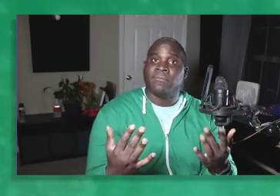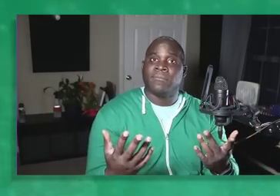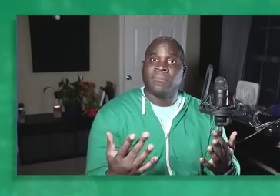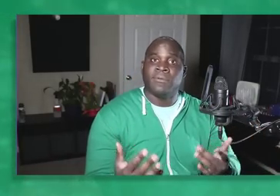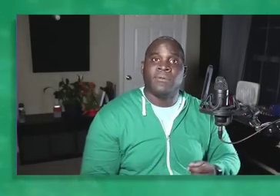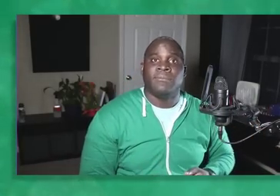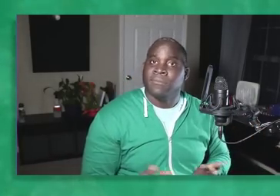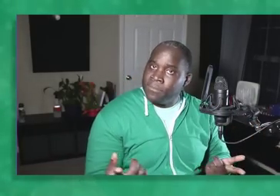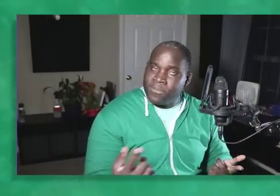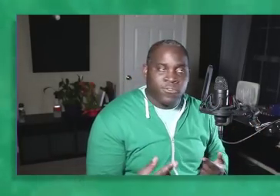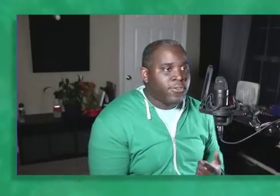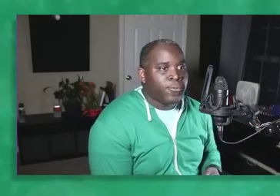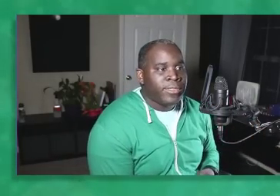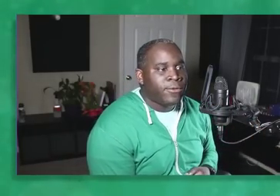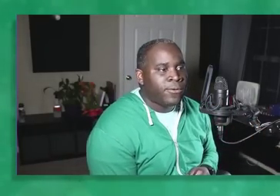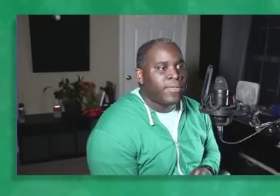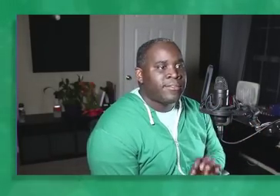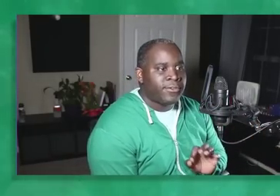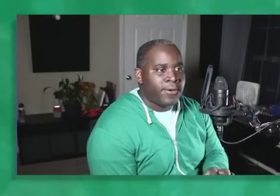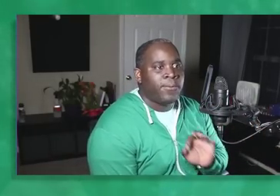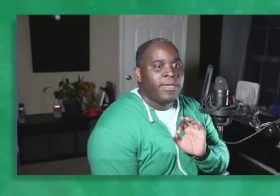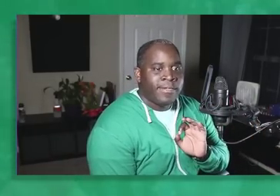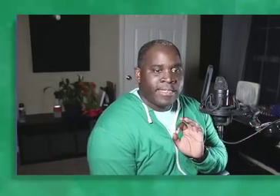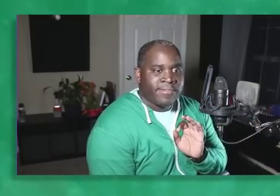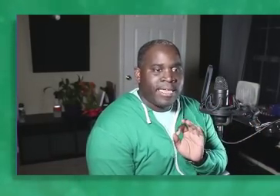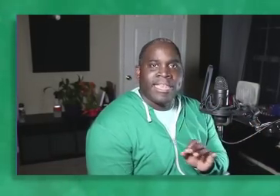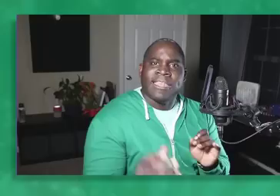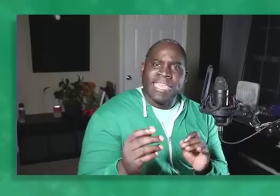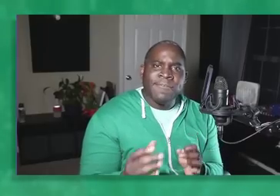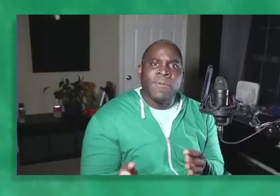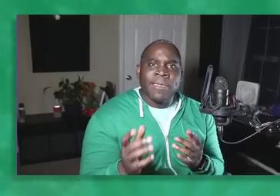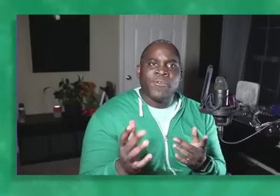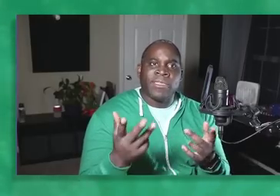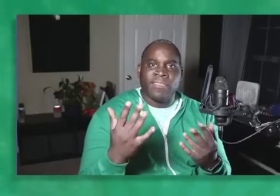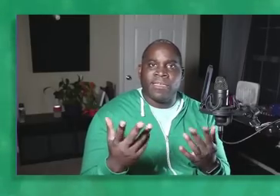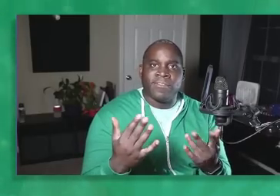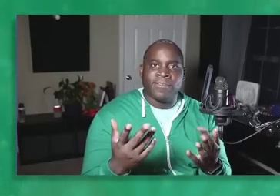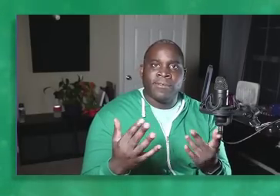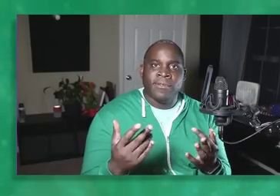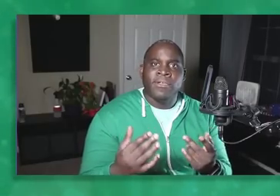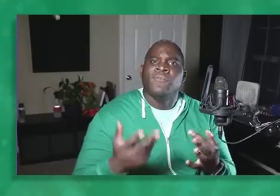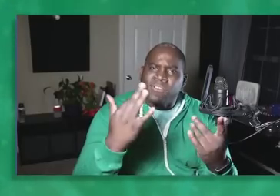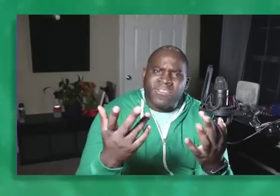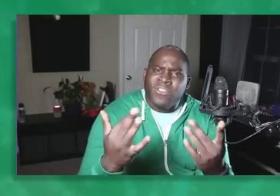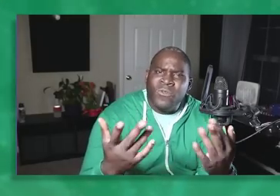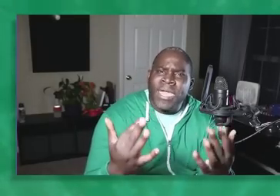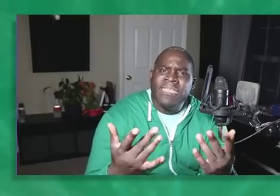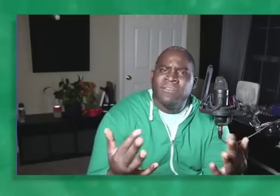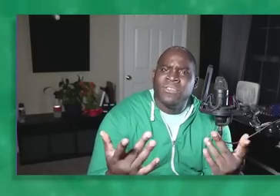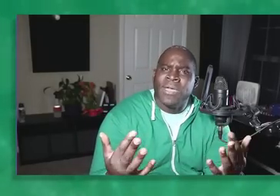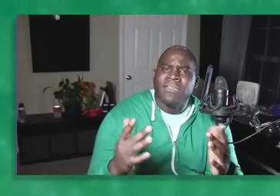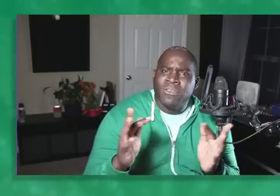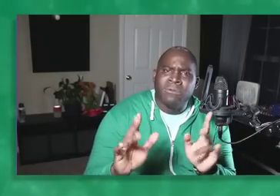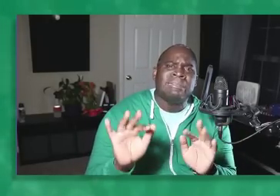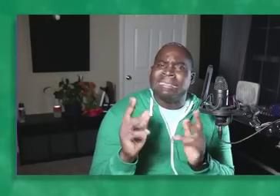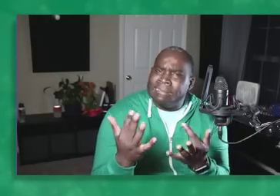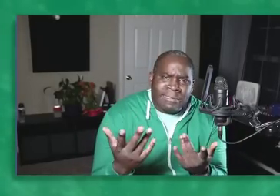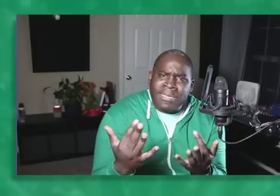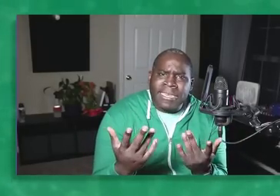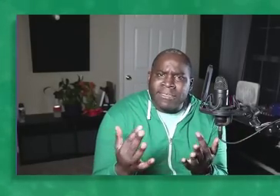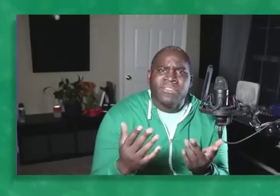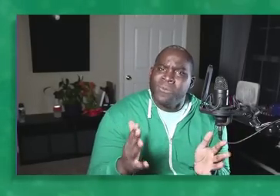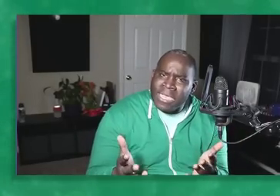wait. It's just a really cool thing to know. And even when I'm doing this versus